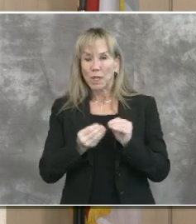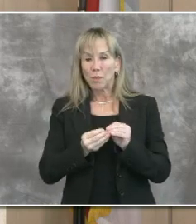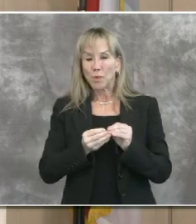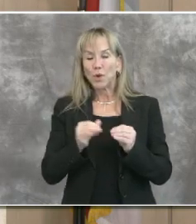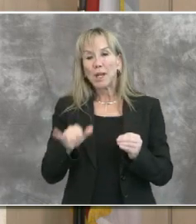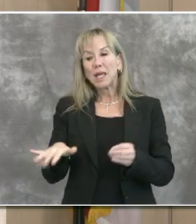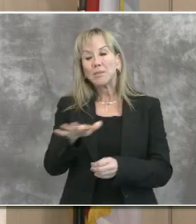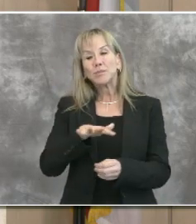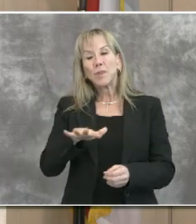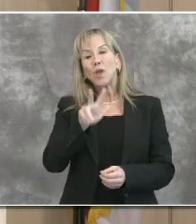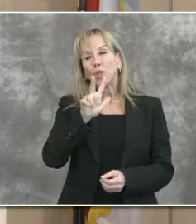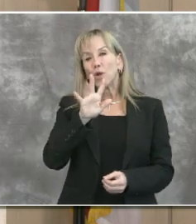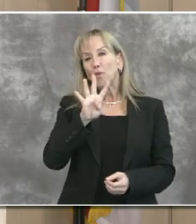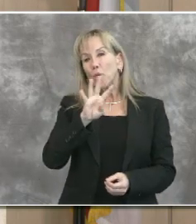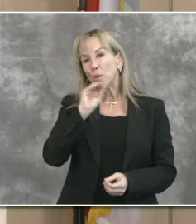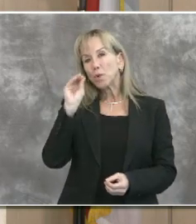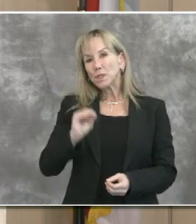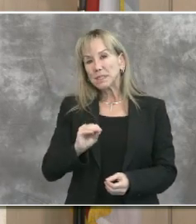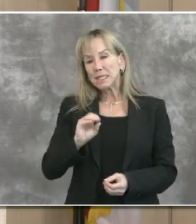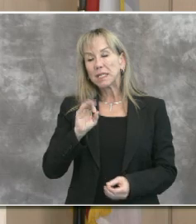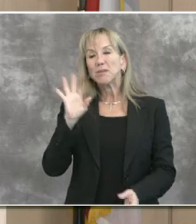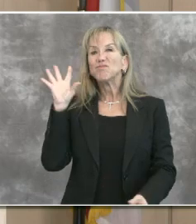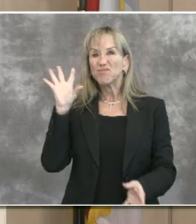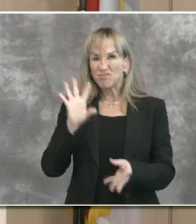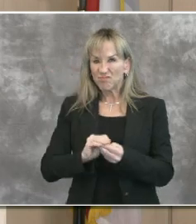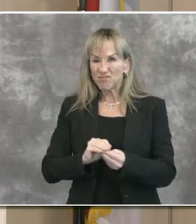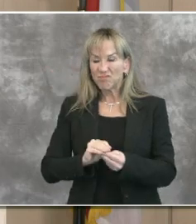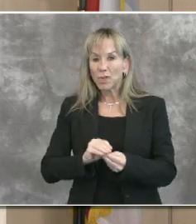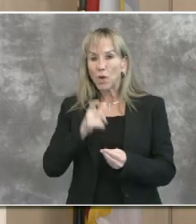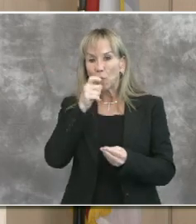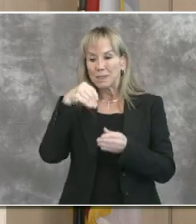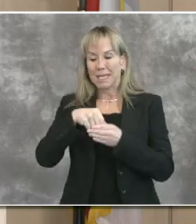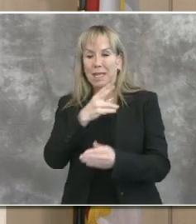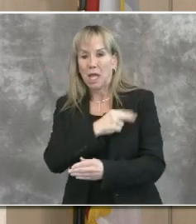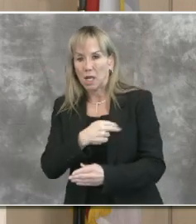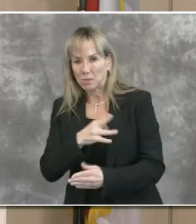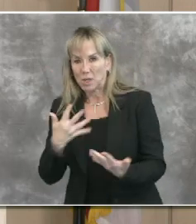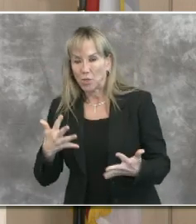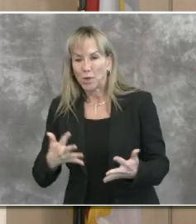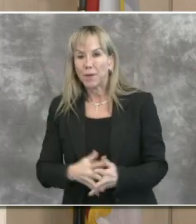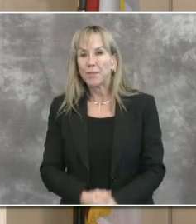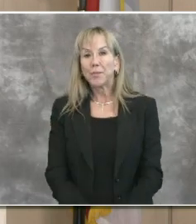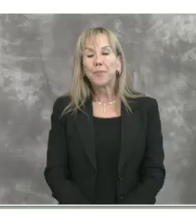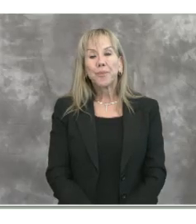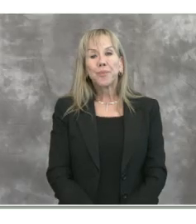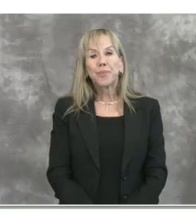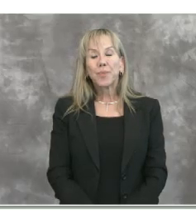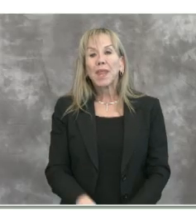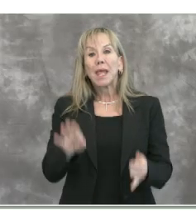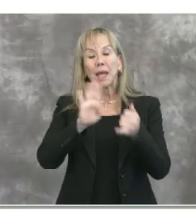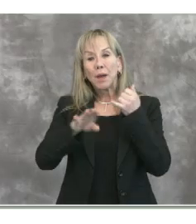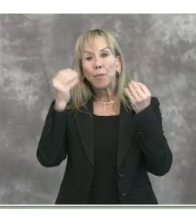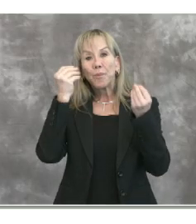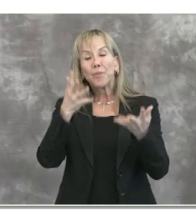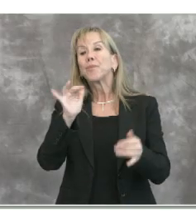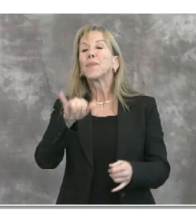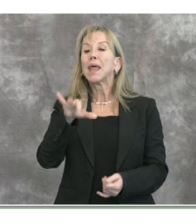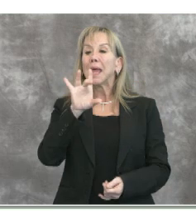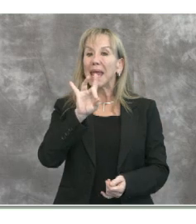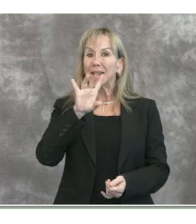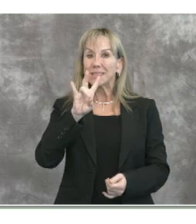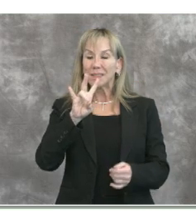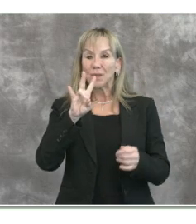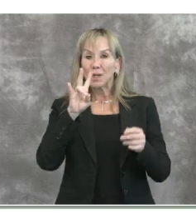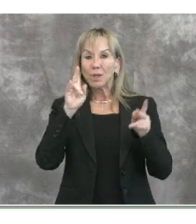represent 34% of the total number of those hospitalized. And lastly, regarding the 87